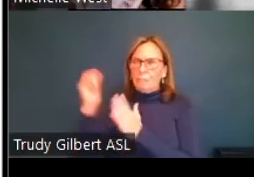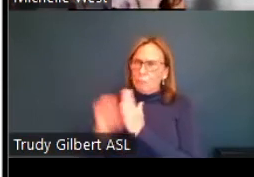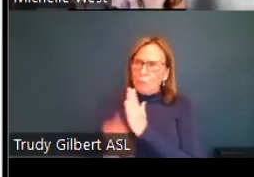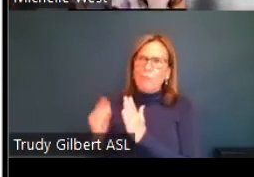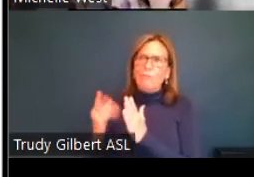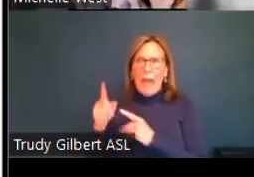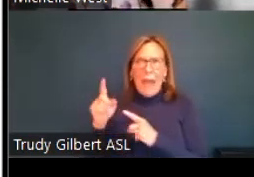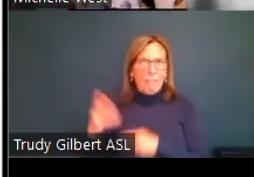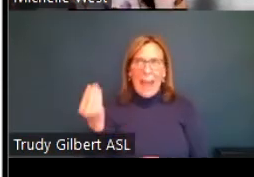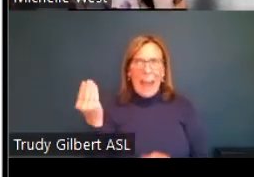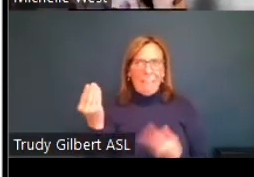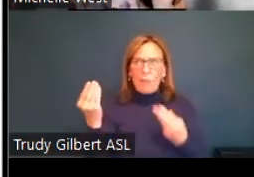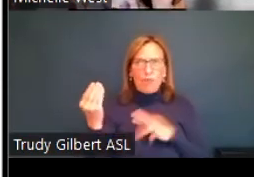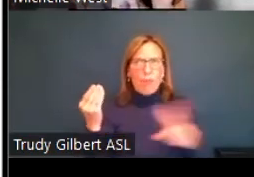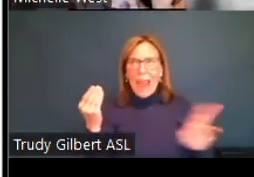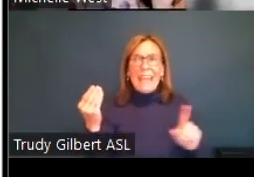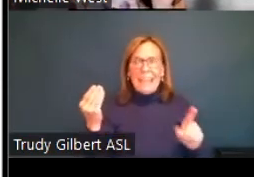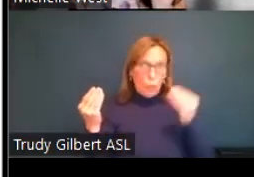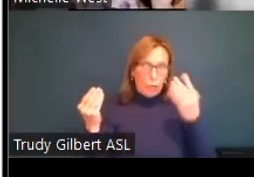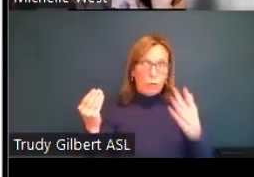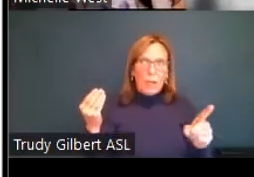it, because,